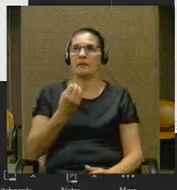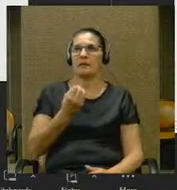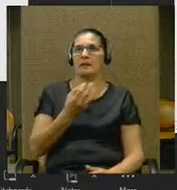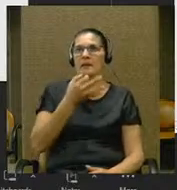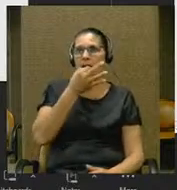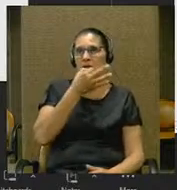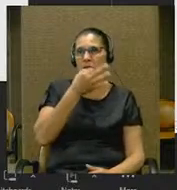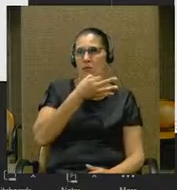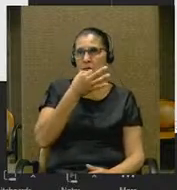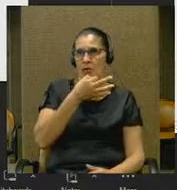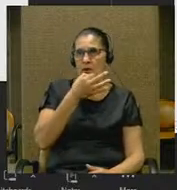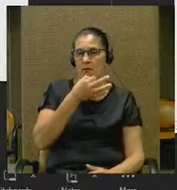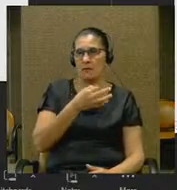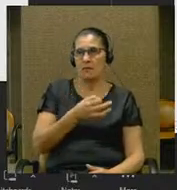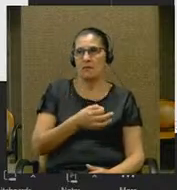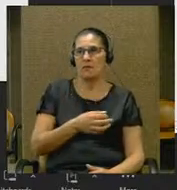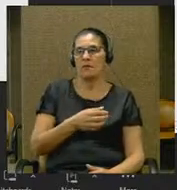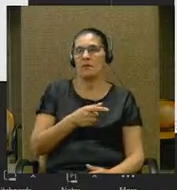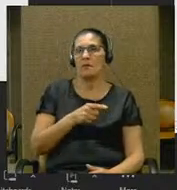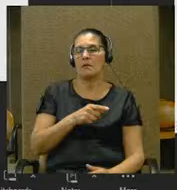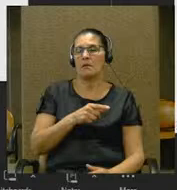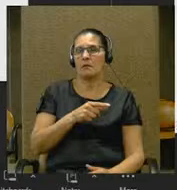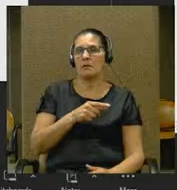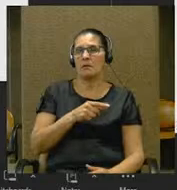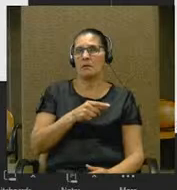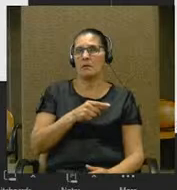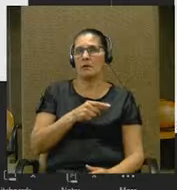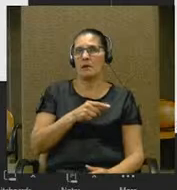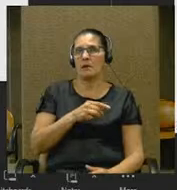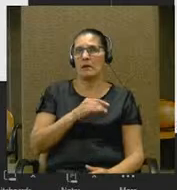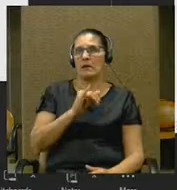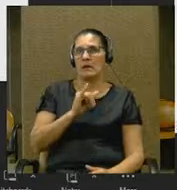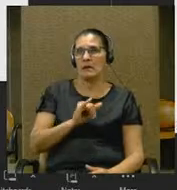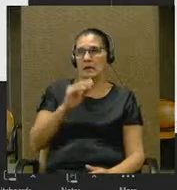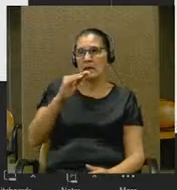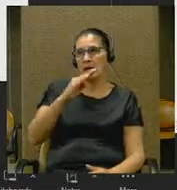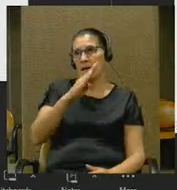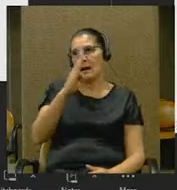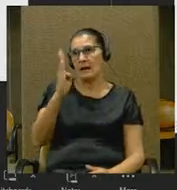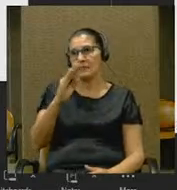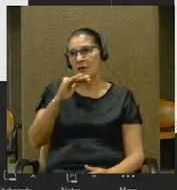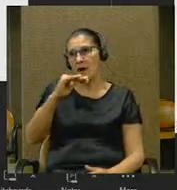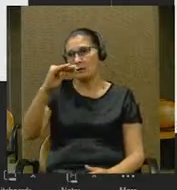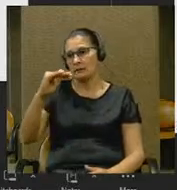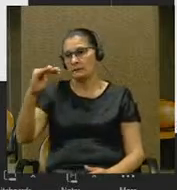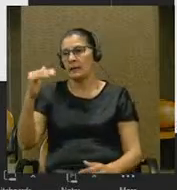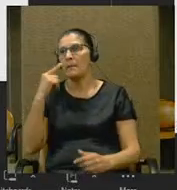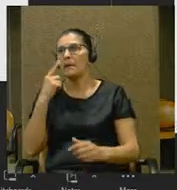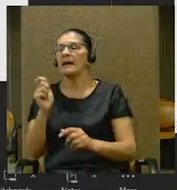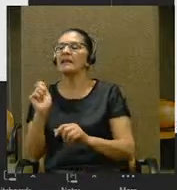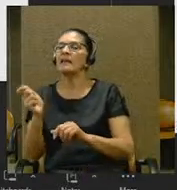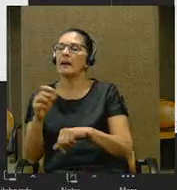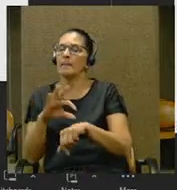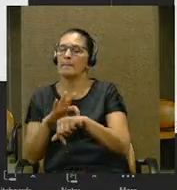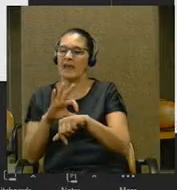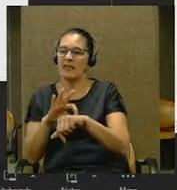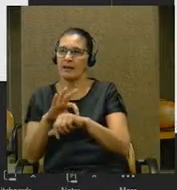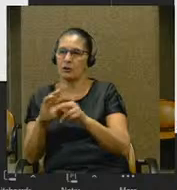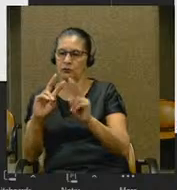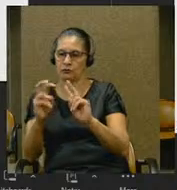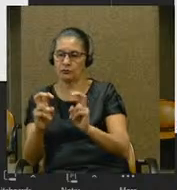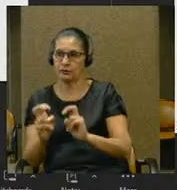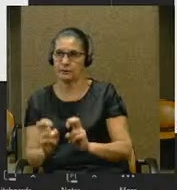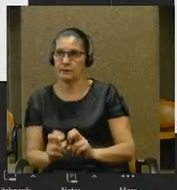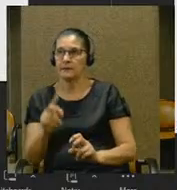paramedics. And as you can see, that has been a steady uprising trend with a particularly high